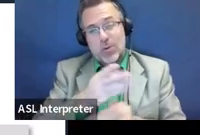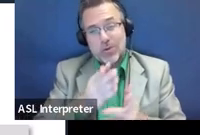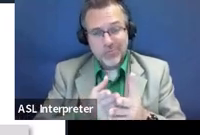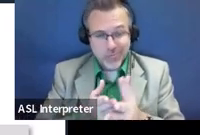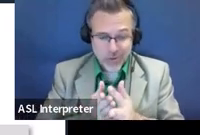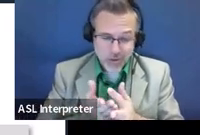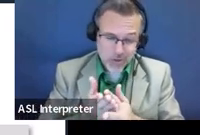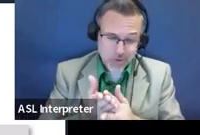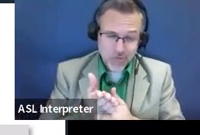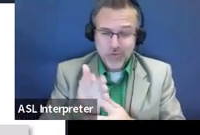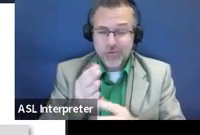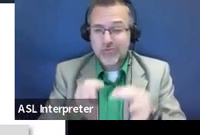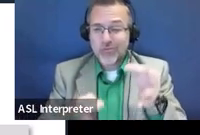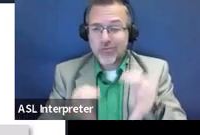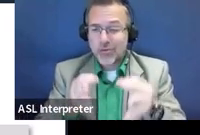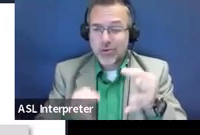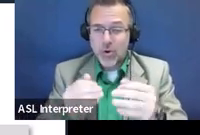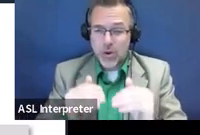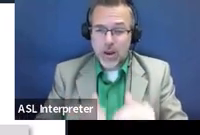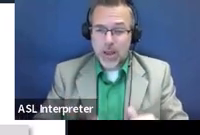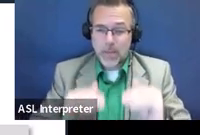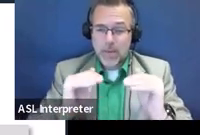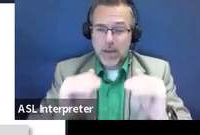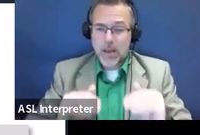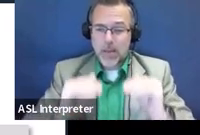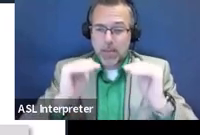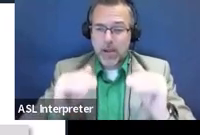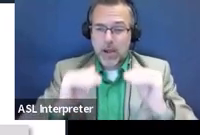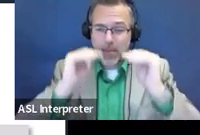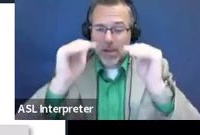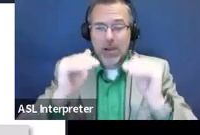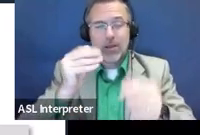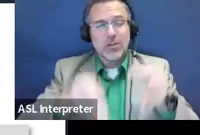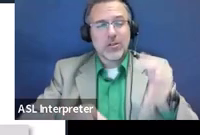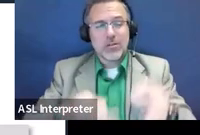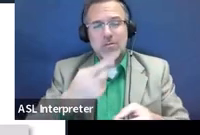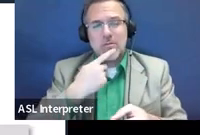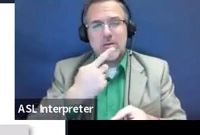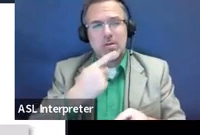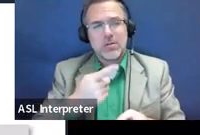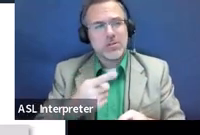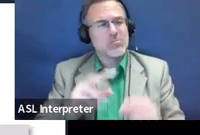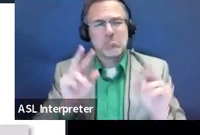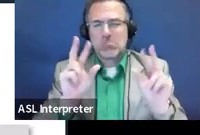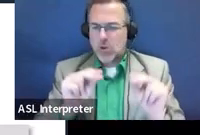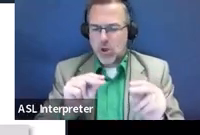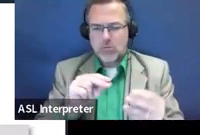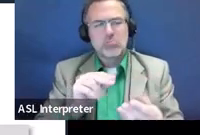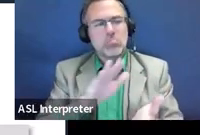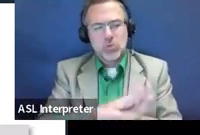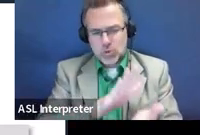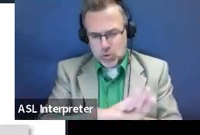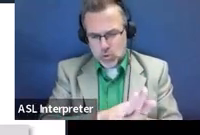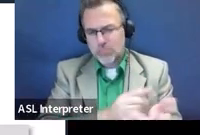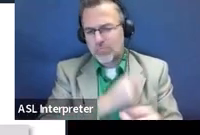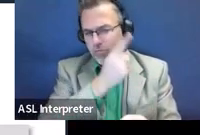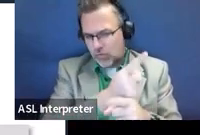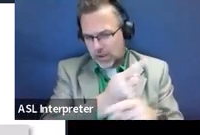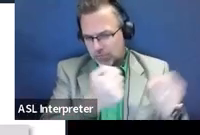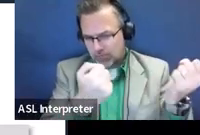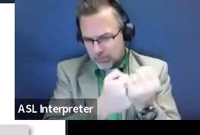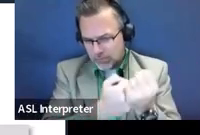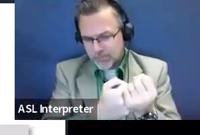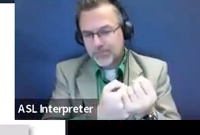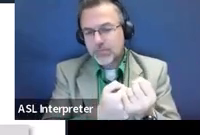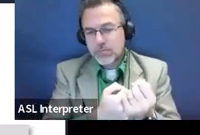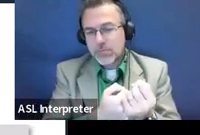and all of the courts said, nope, the school is in the right. It's merely more than de minimis. And that was the ruling